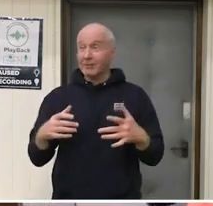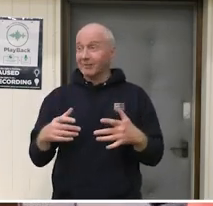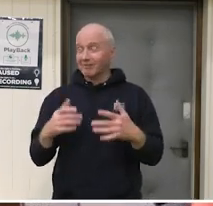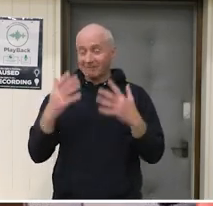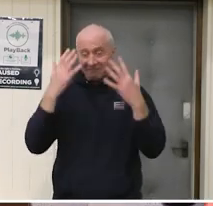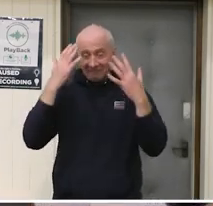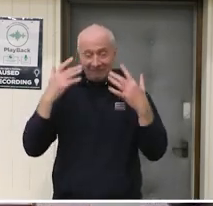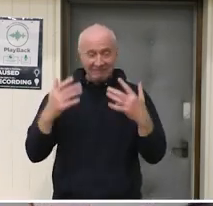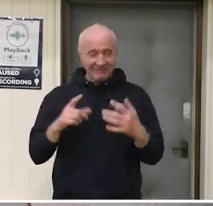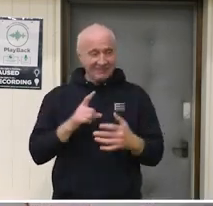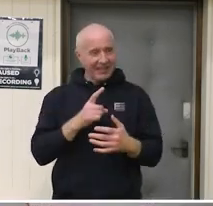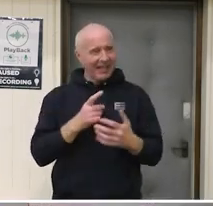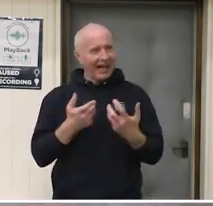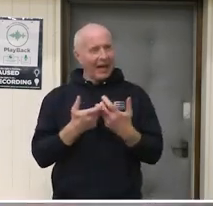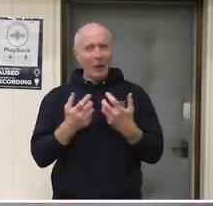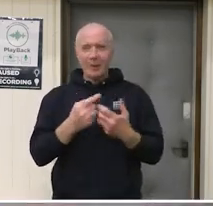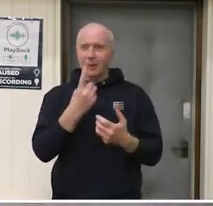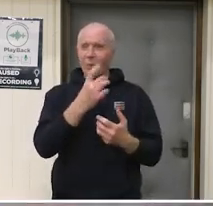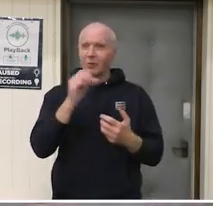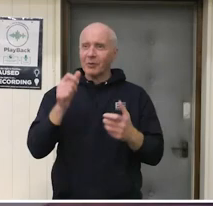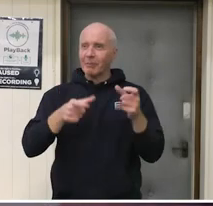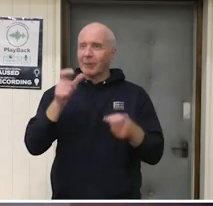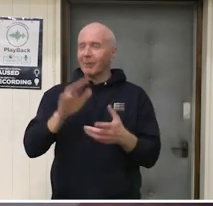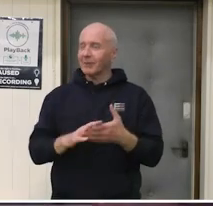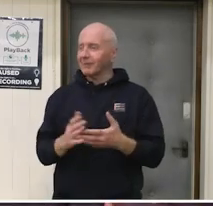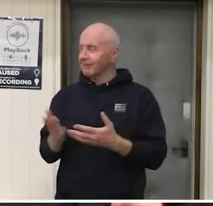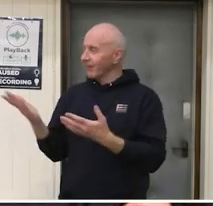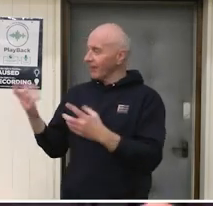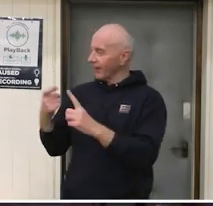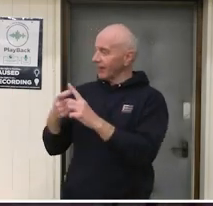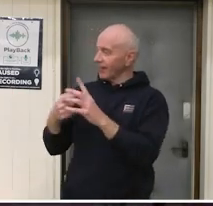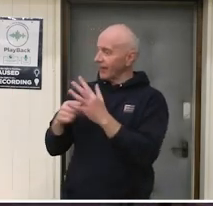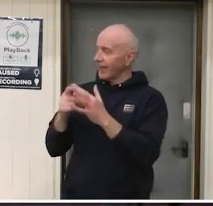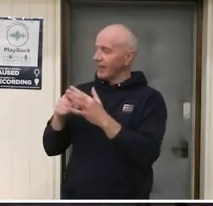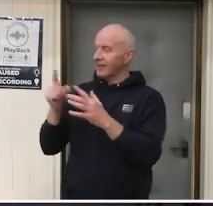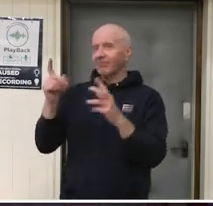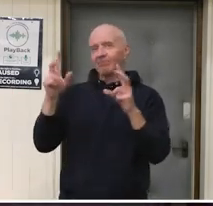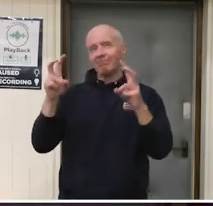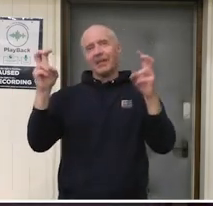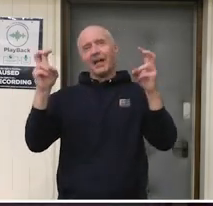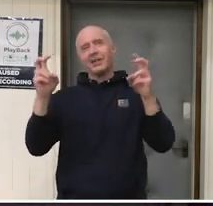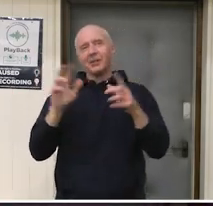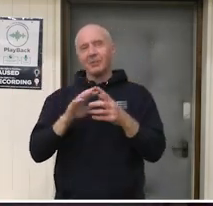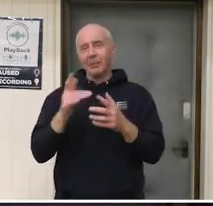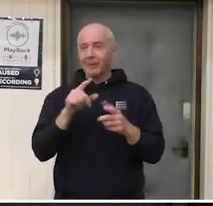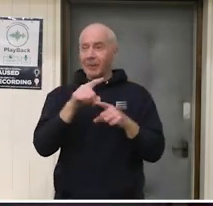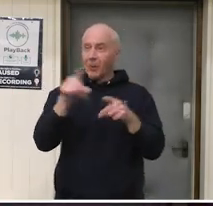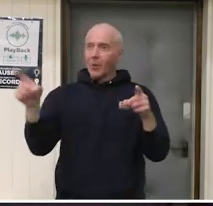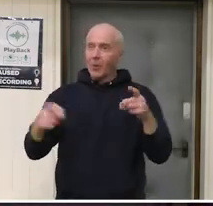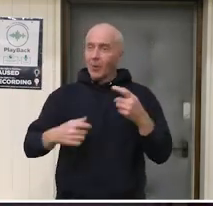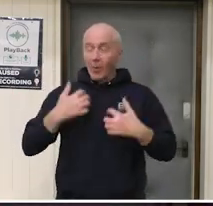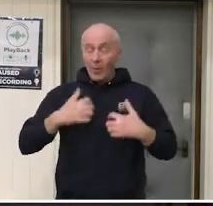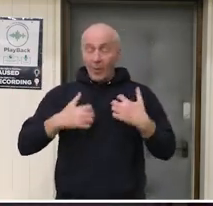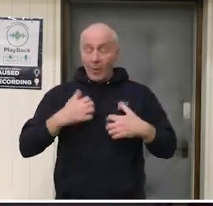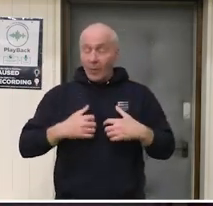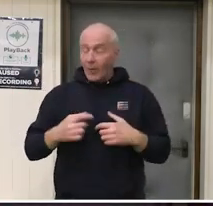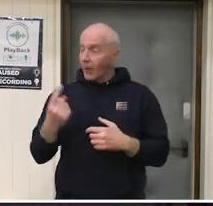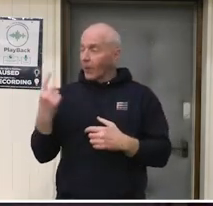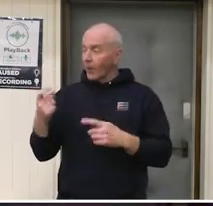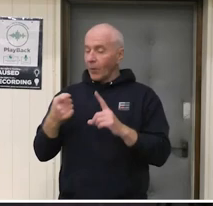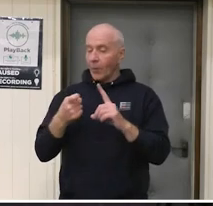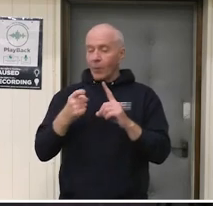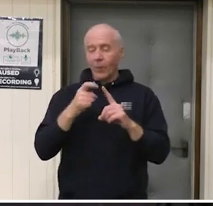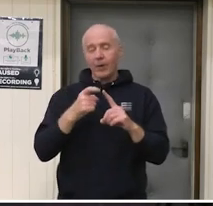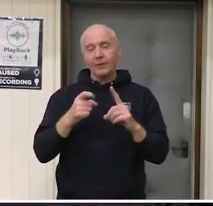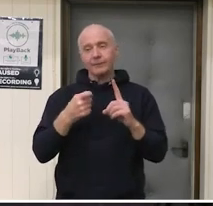So I can only put that down to Kate's wonderful talk title and what you're about to hear. So just to introduce our speaker this evening, this is